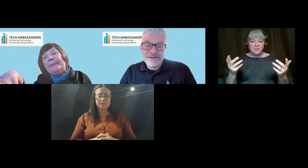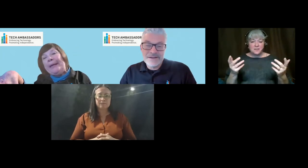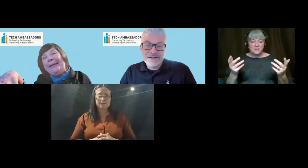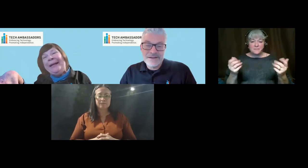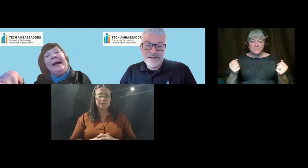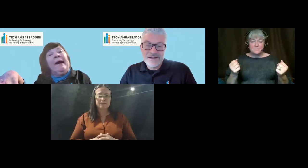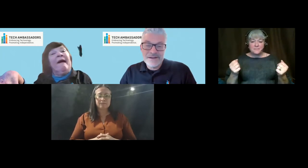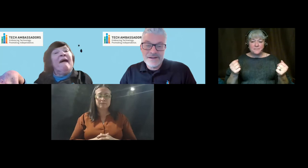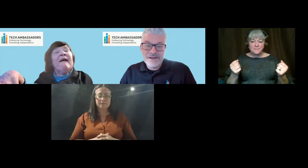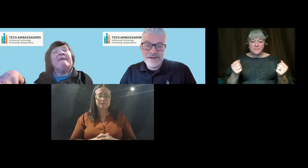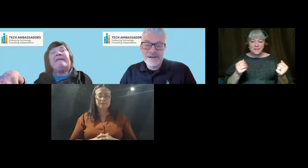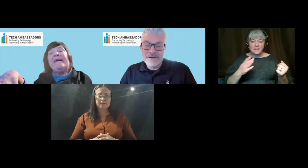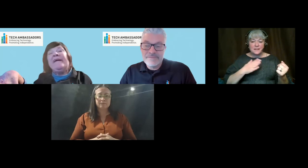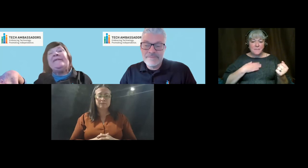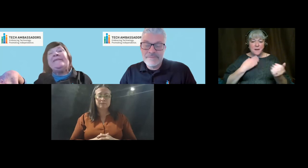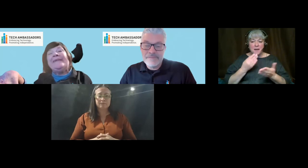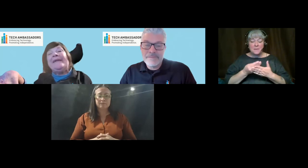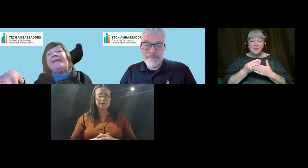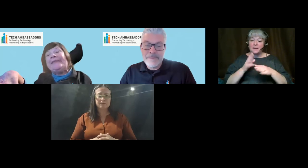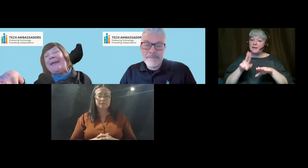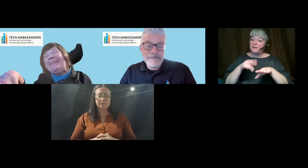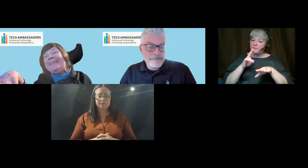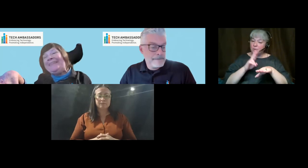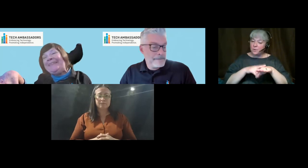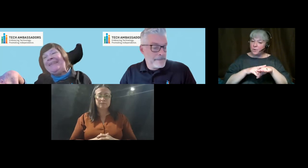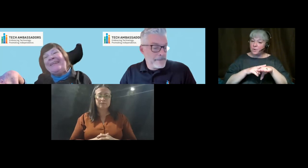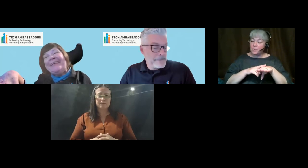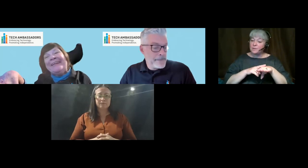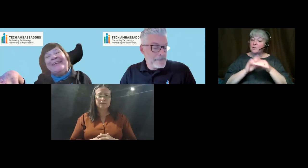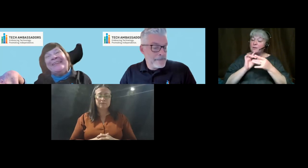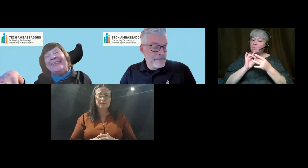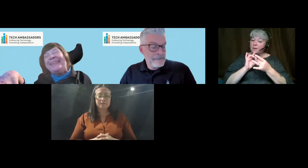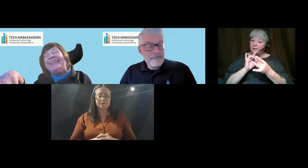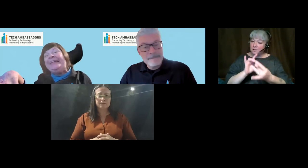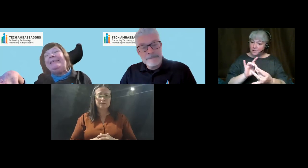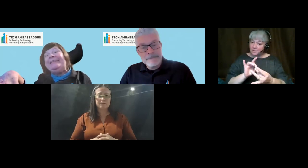much money. Of course, when it comes to